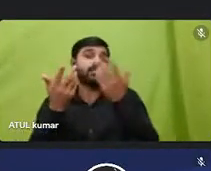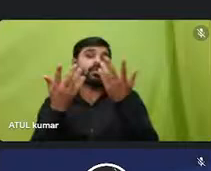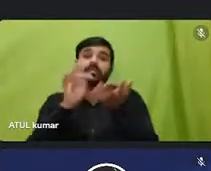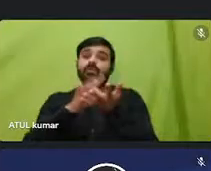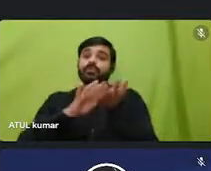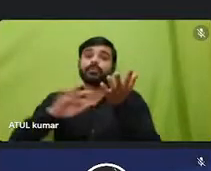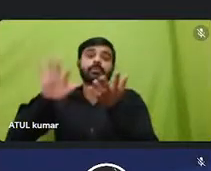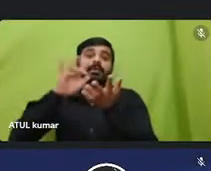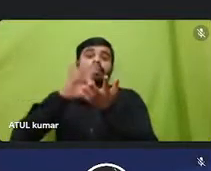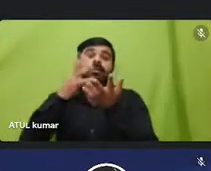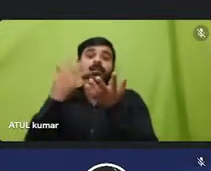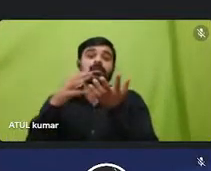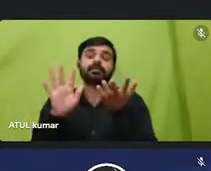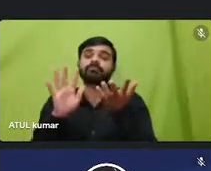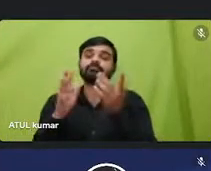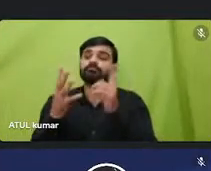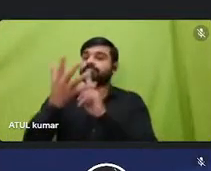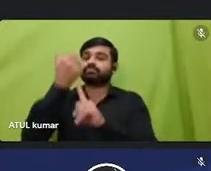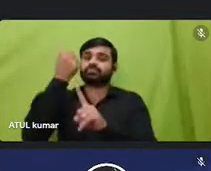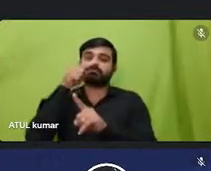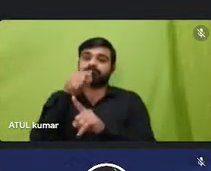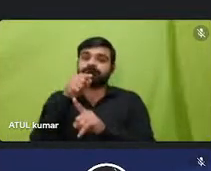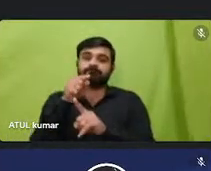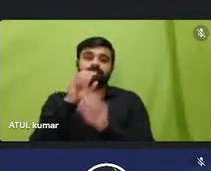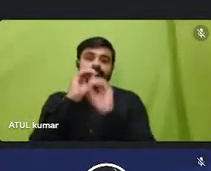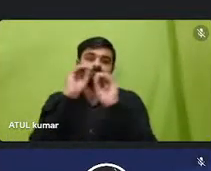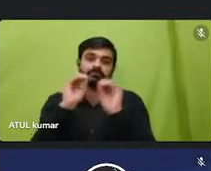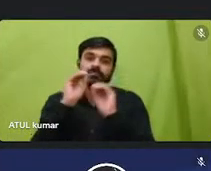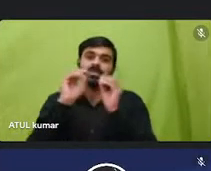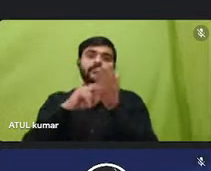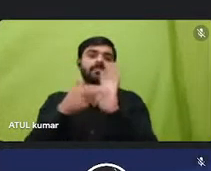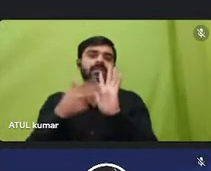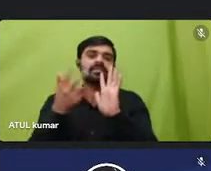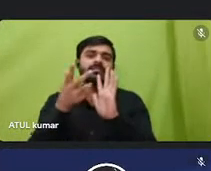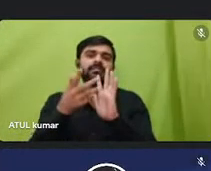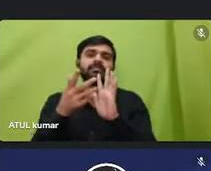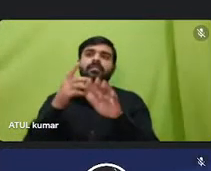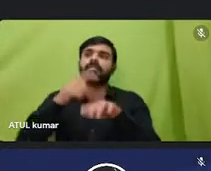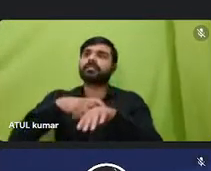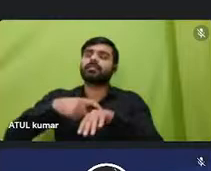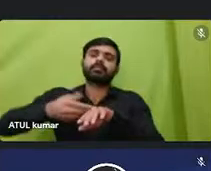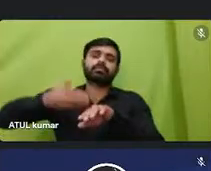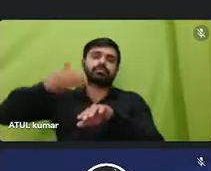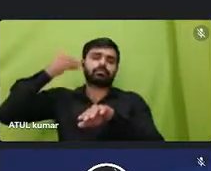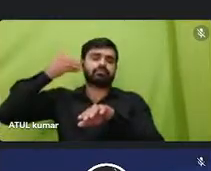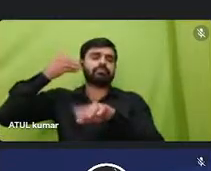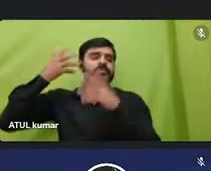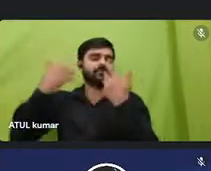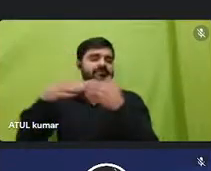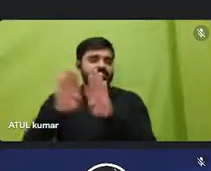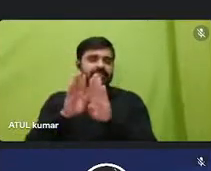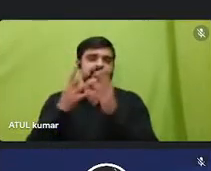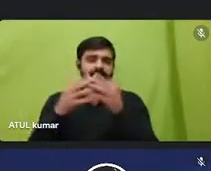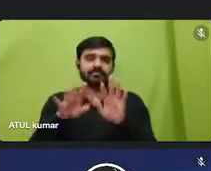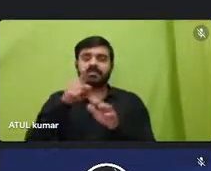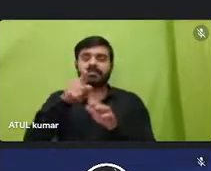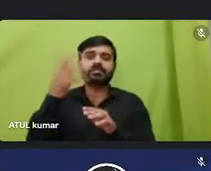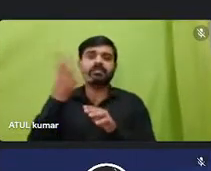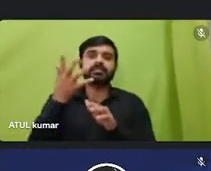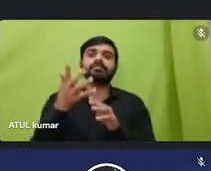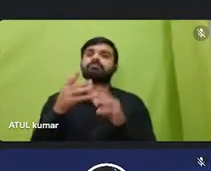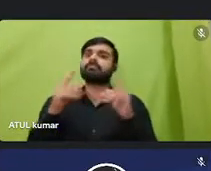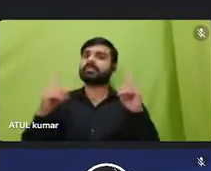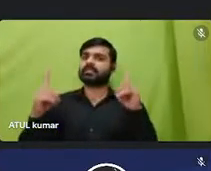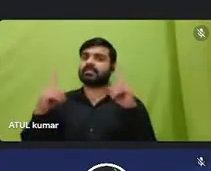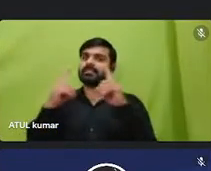anywhere near achieving that. I mean, it's a long way off, partly because it's a very